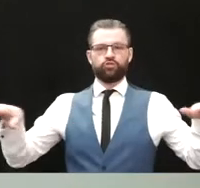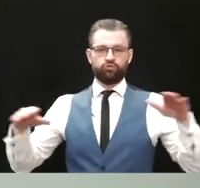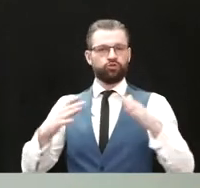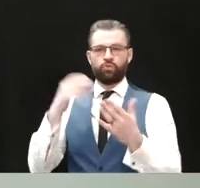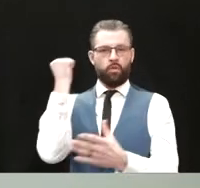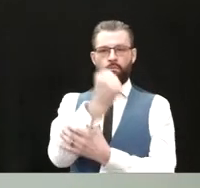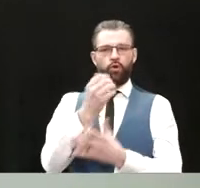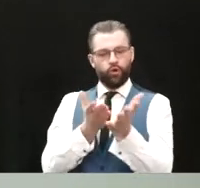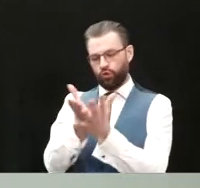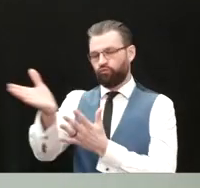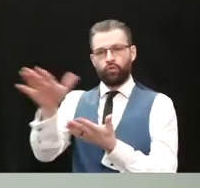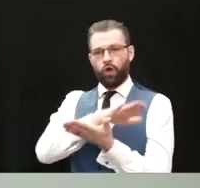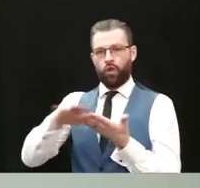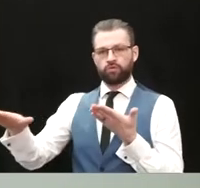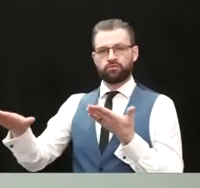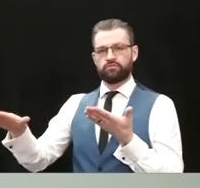murdered during the Holocaust.